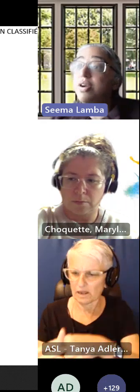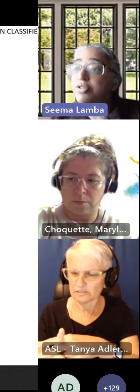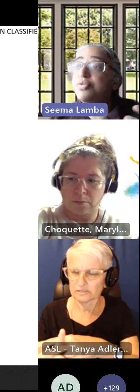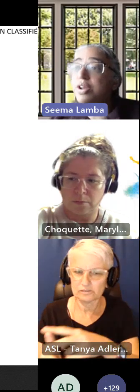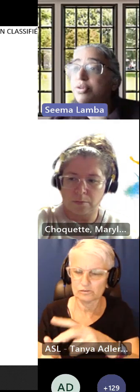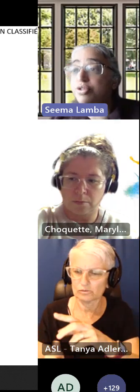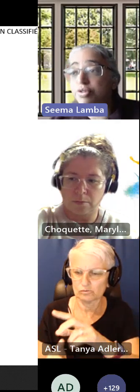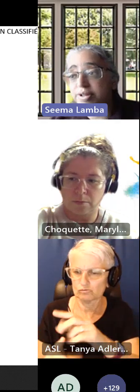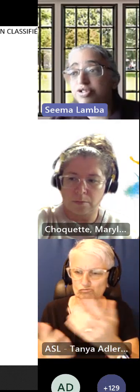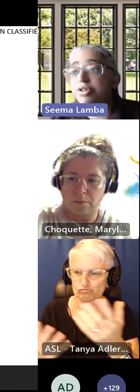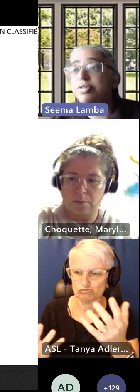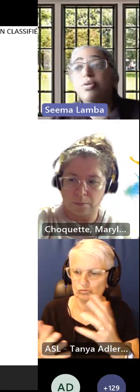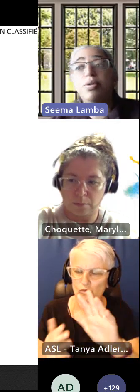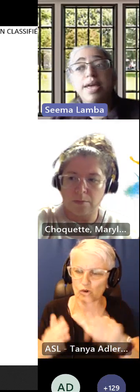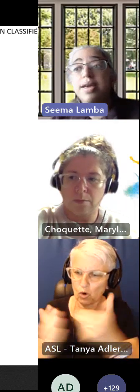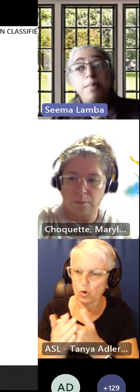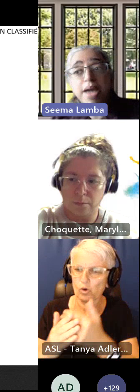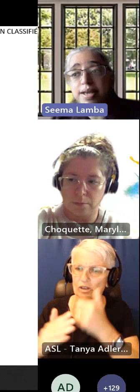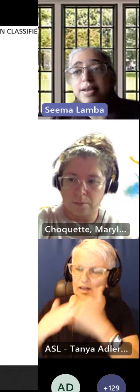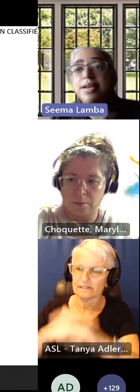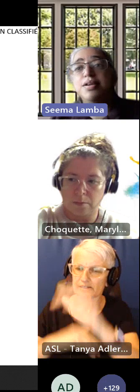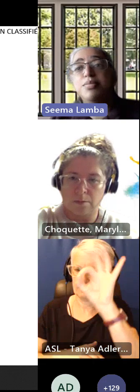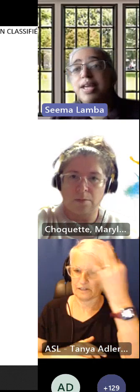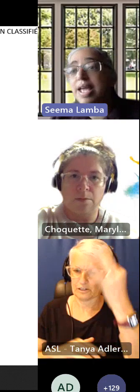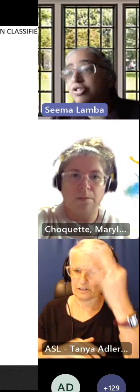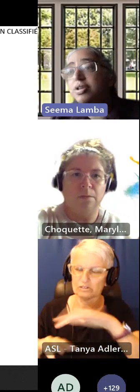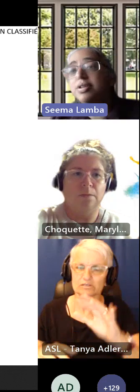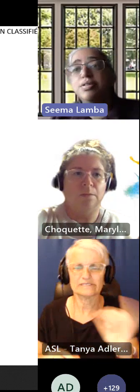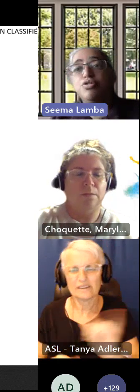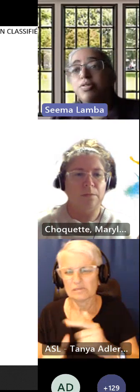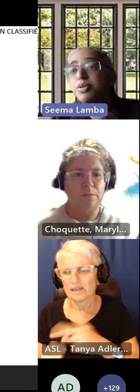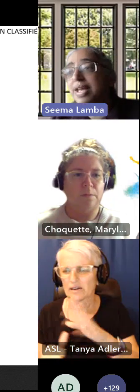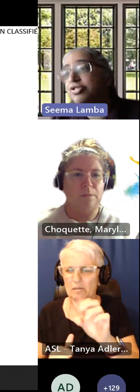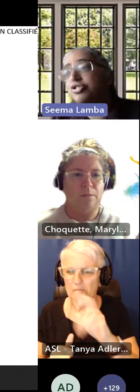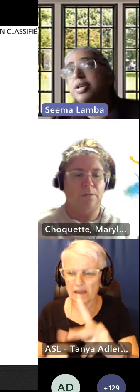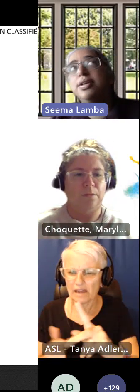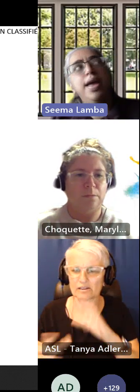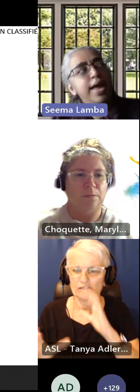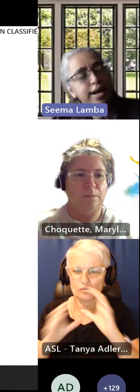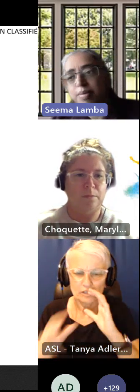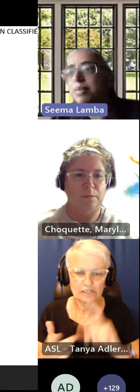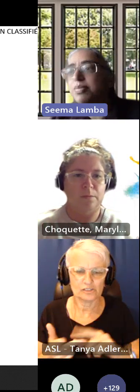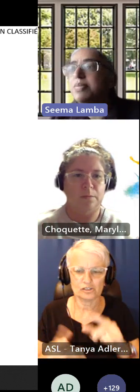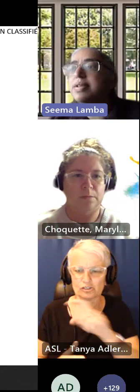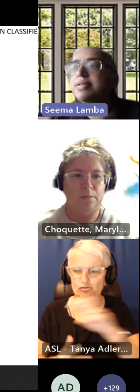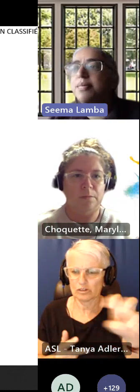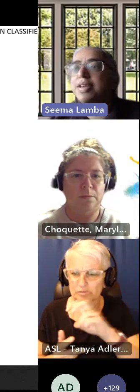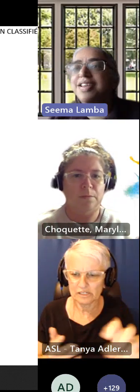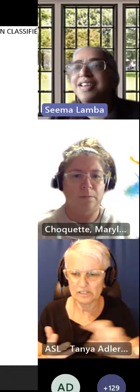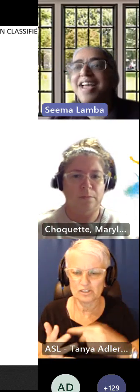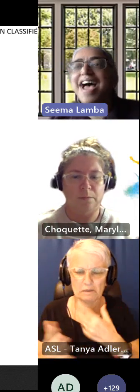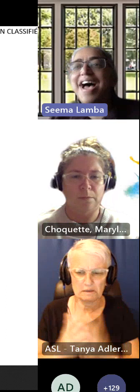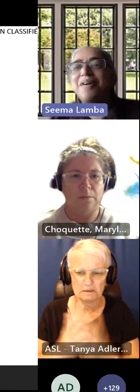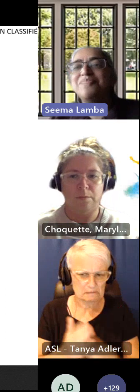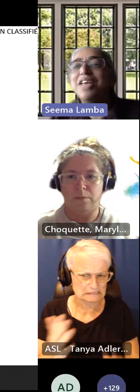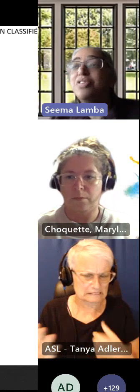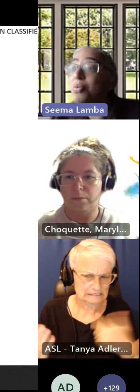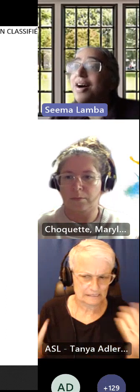to those that are under federal jurisdiction. So like banking, communications, transportation. I may be missing